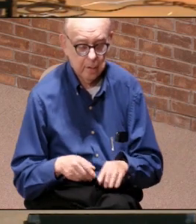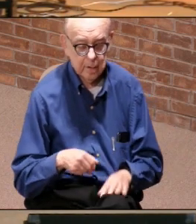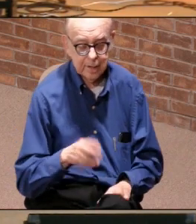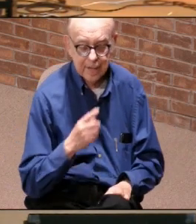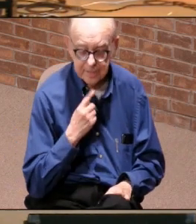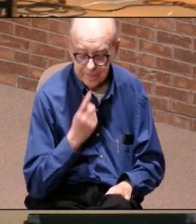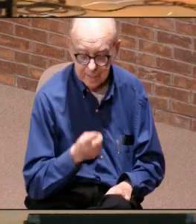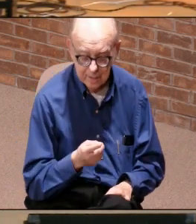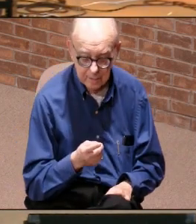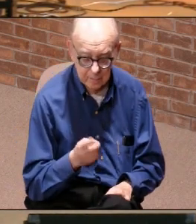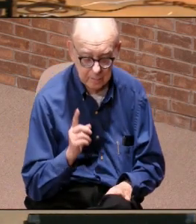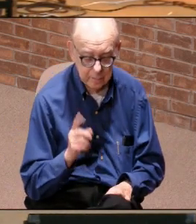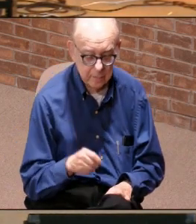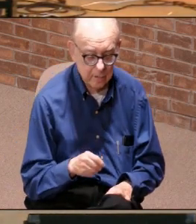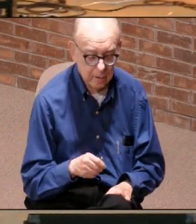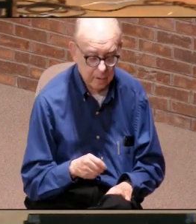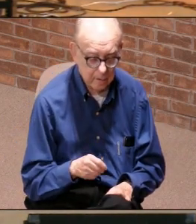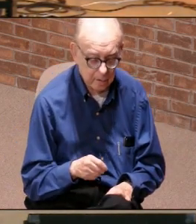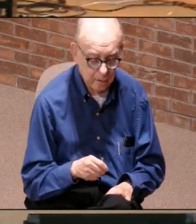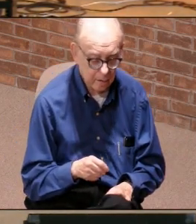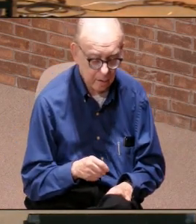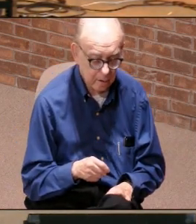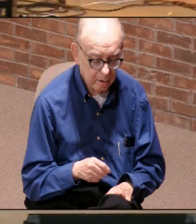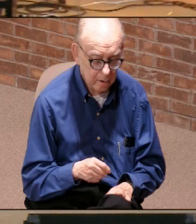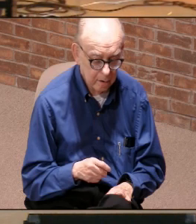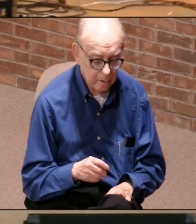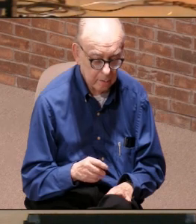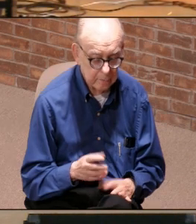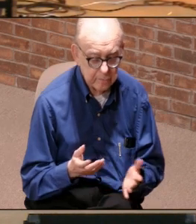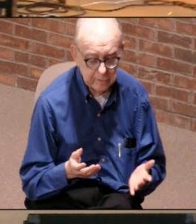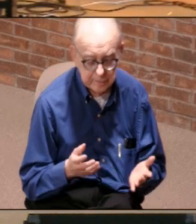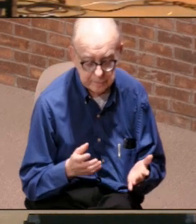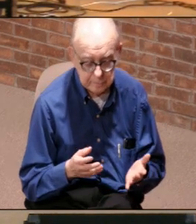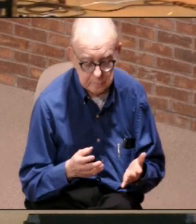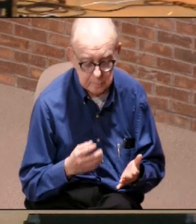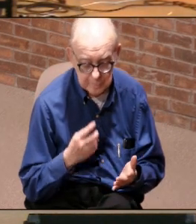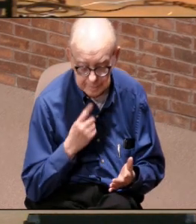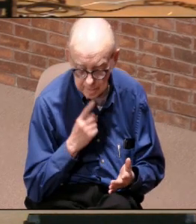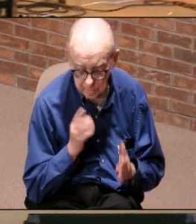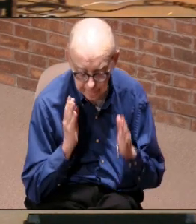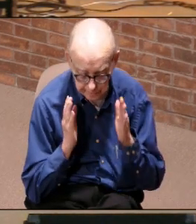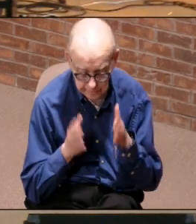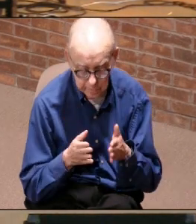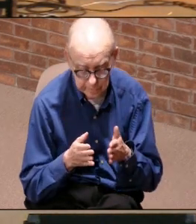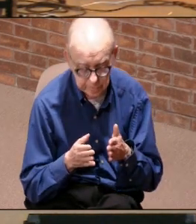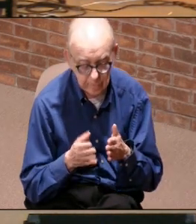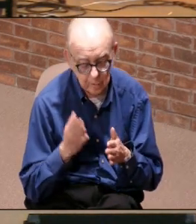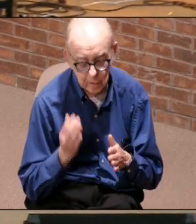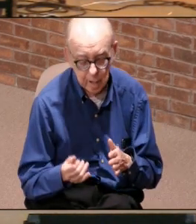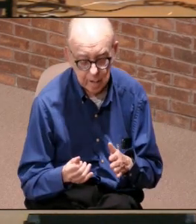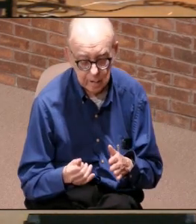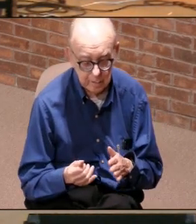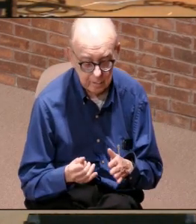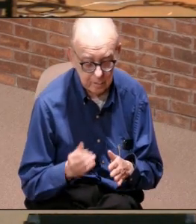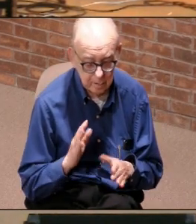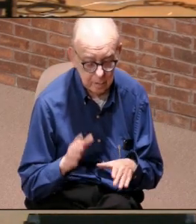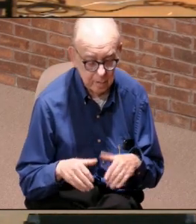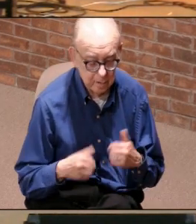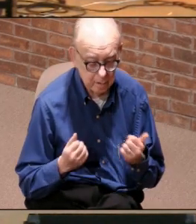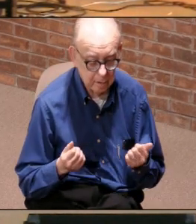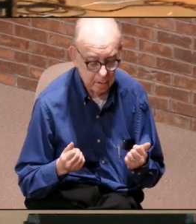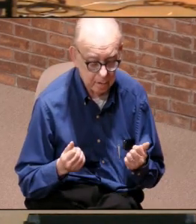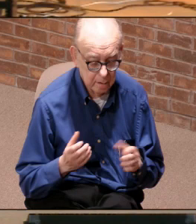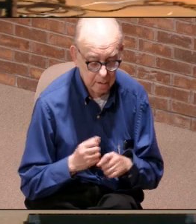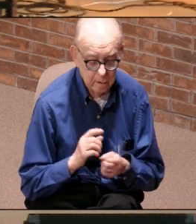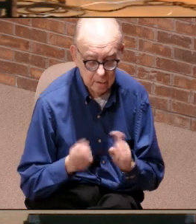on a minute. I need you to turn it up a little bit and really focus here, because here in your life, I